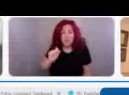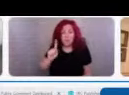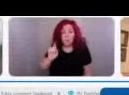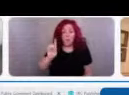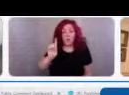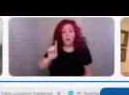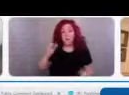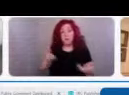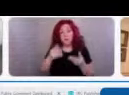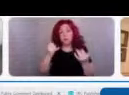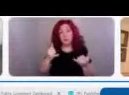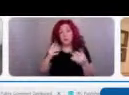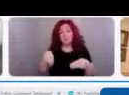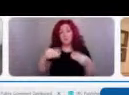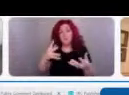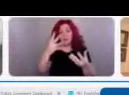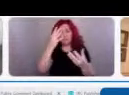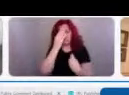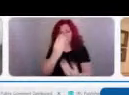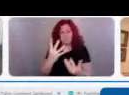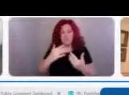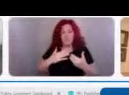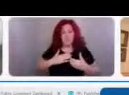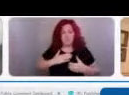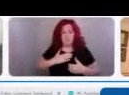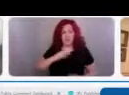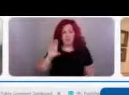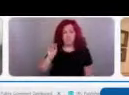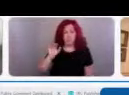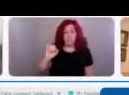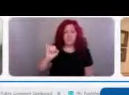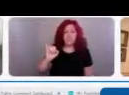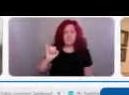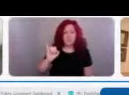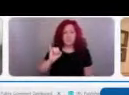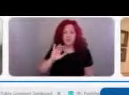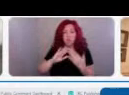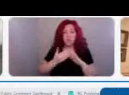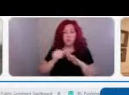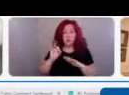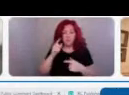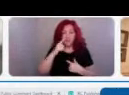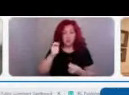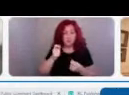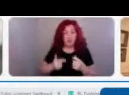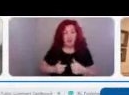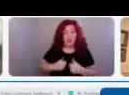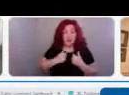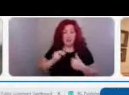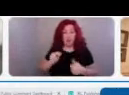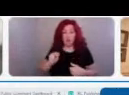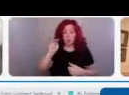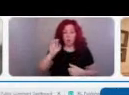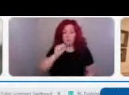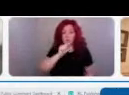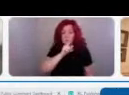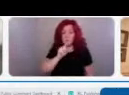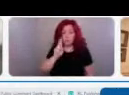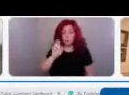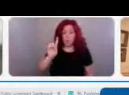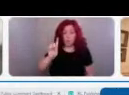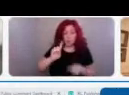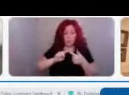insights into my community of interest i live in north uh i live off north scottsdale road and princess